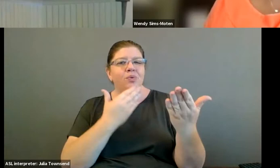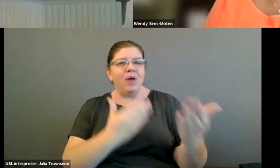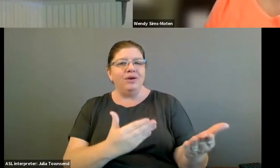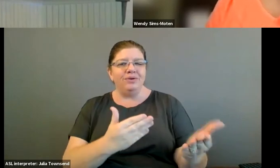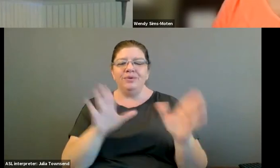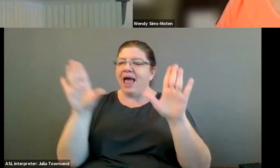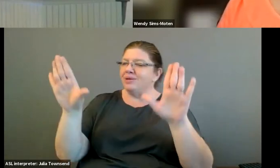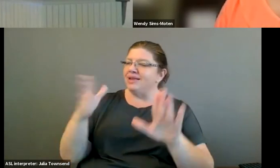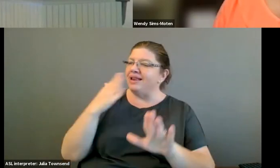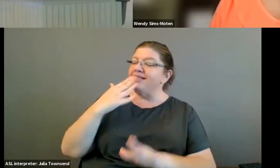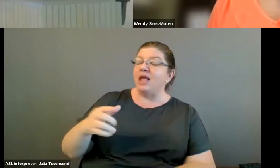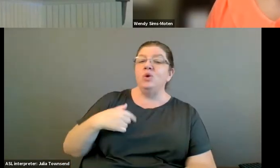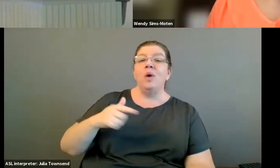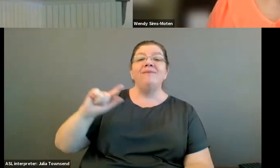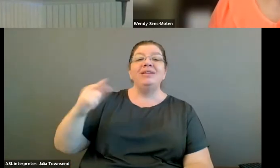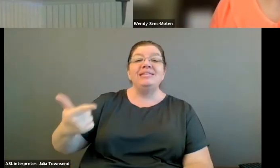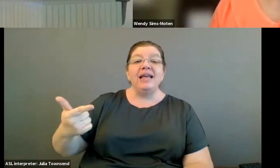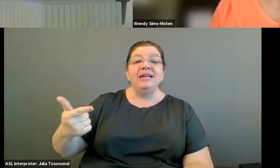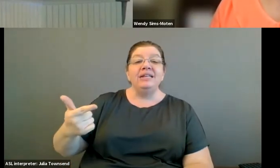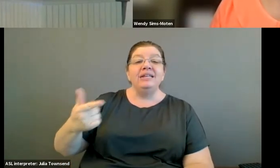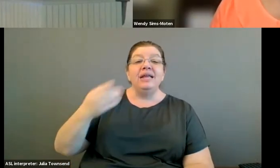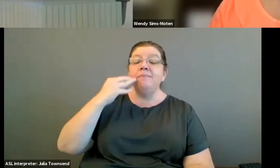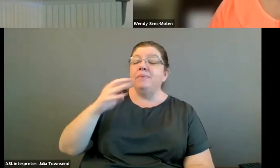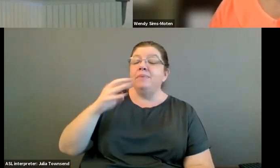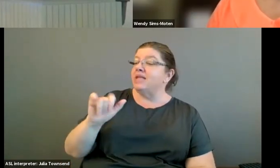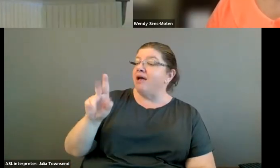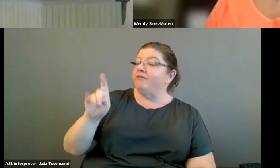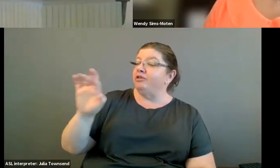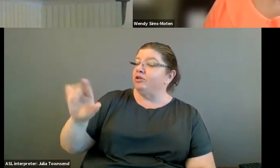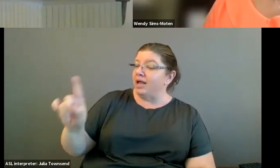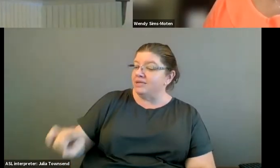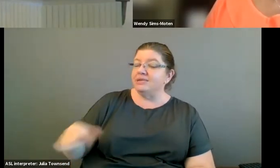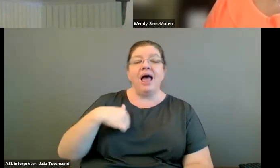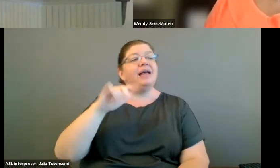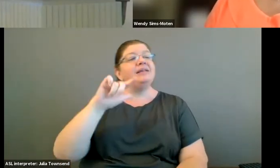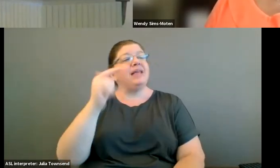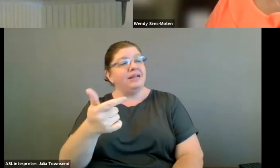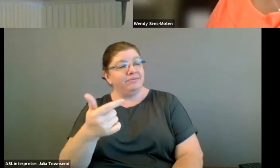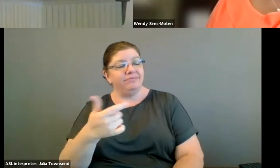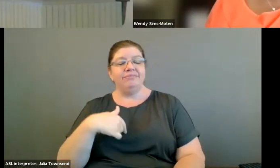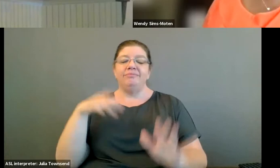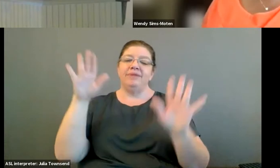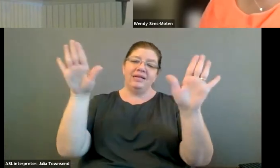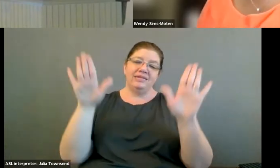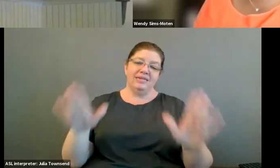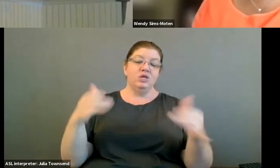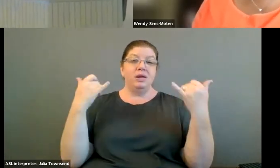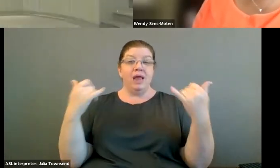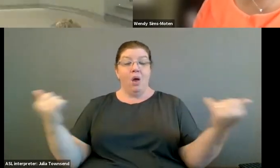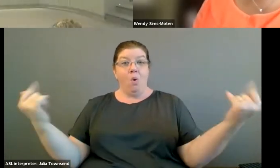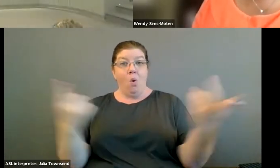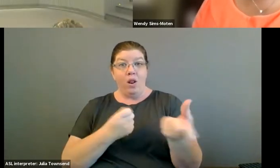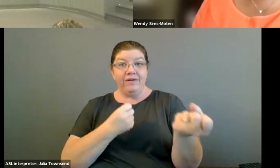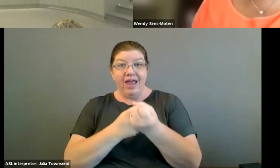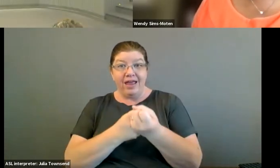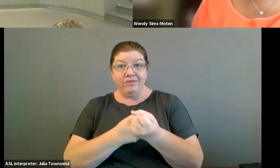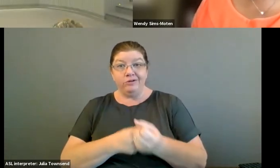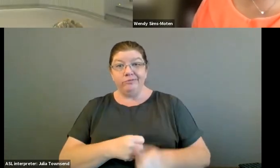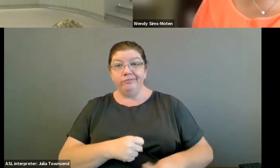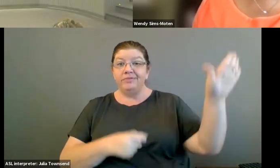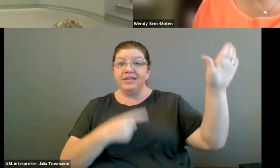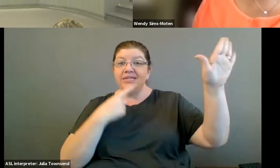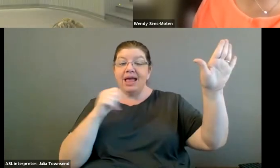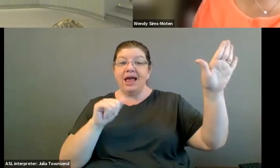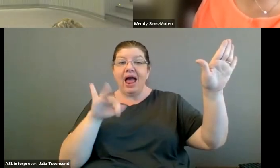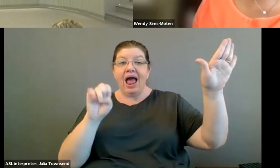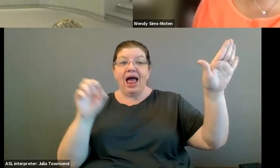Outstanding. Thank you. And a second, Ms. Alvarez. I second. Excellent. And so now, all in favor, please signify by saying aye